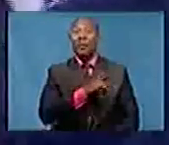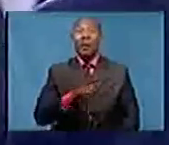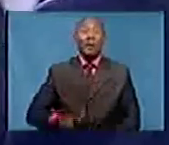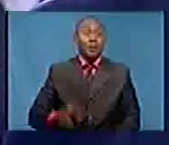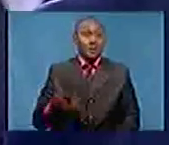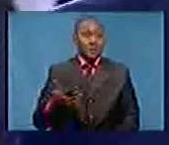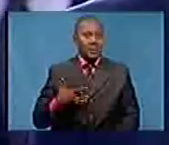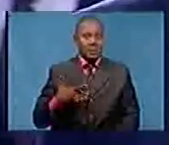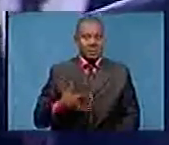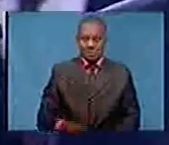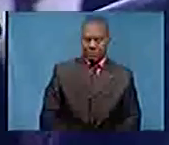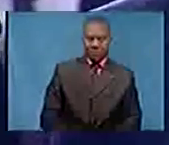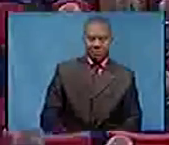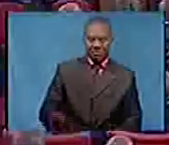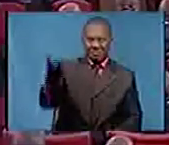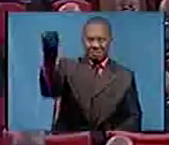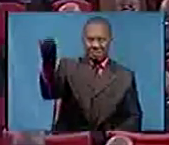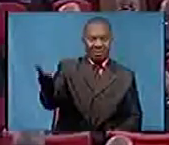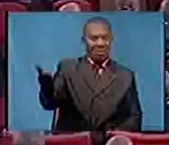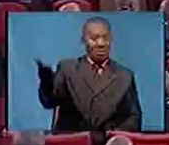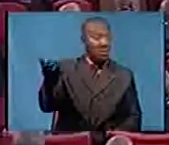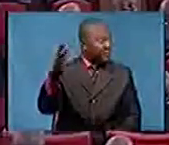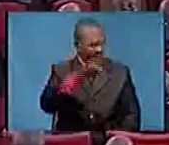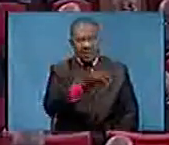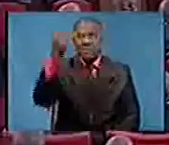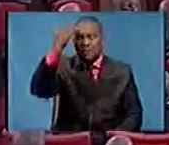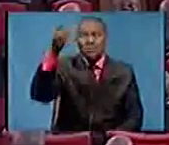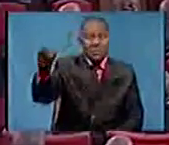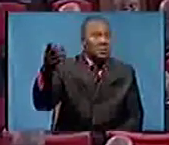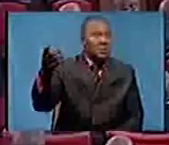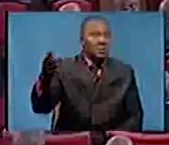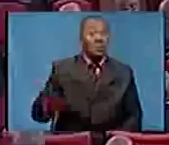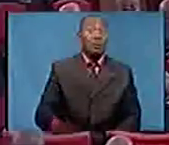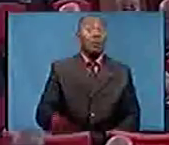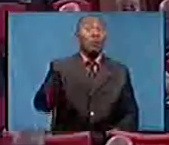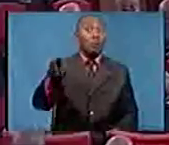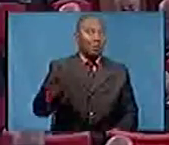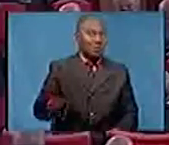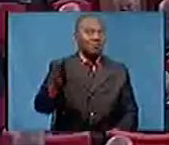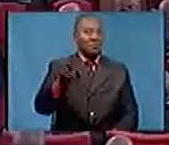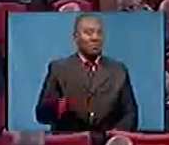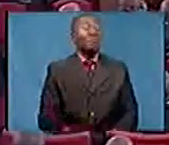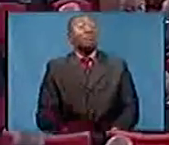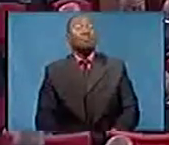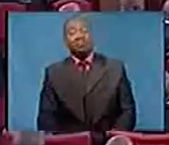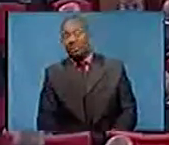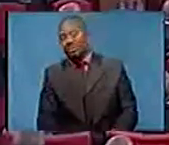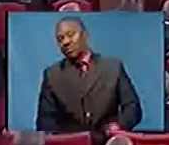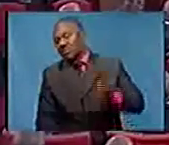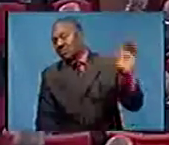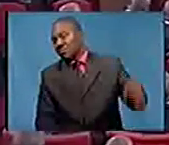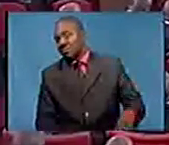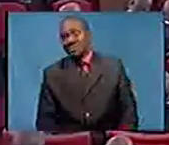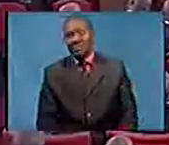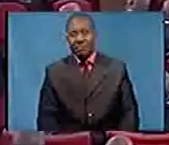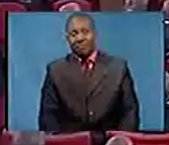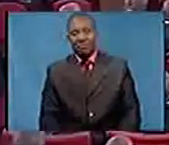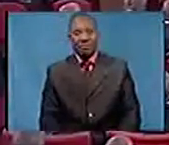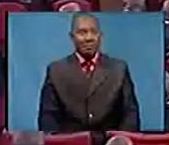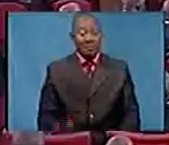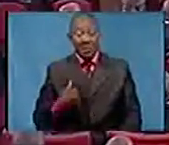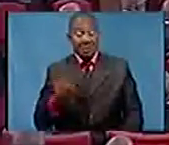You can't be sure of that. Some pretend that they see it immediately, they leave, I didn't even say, I still